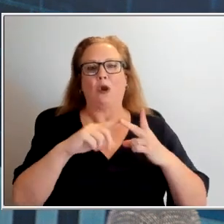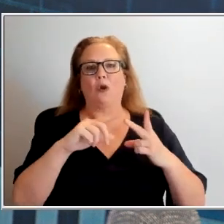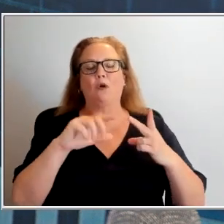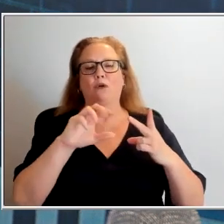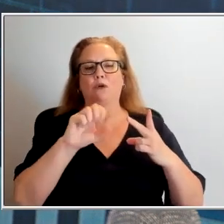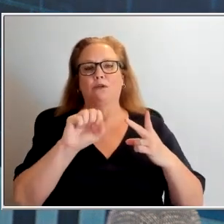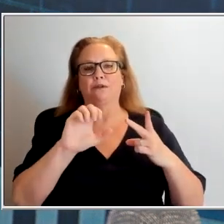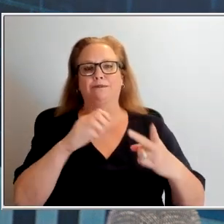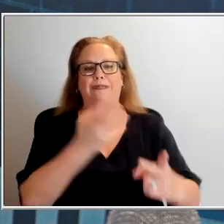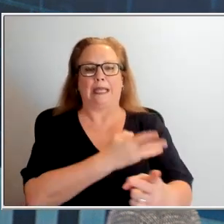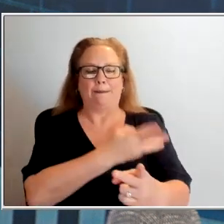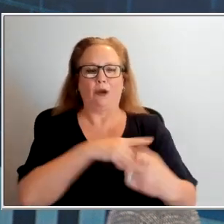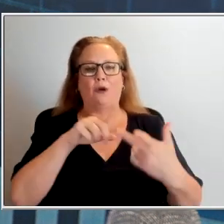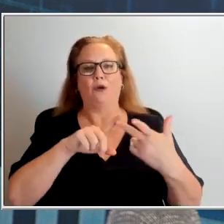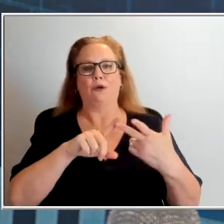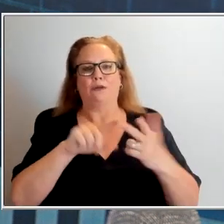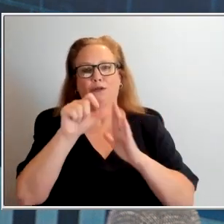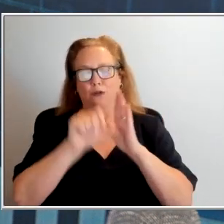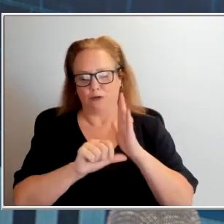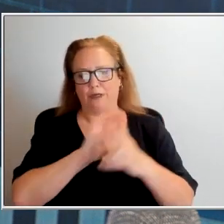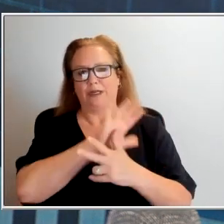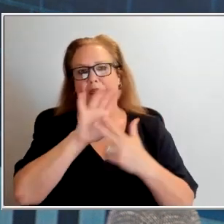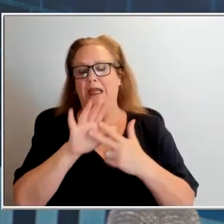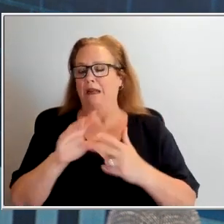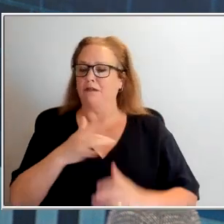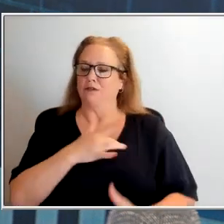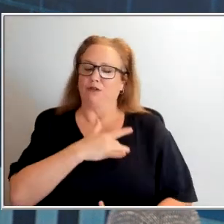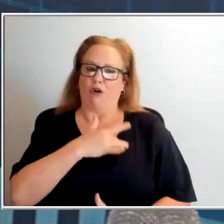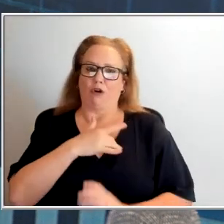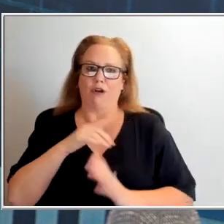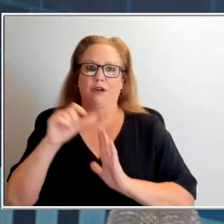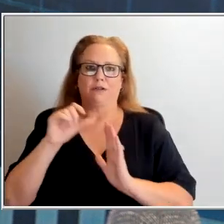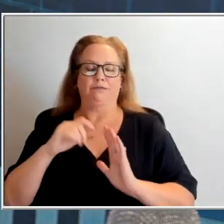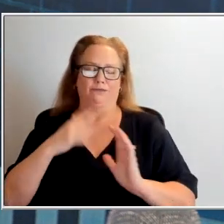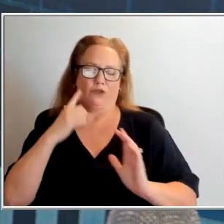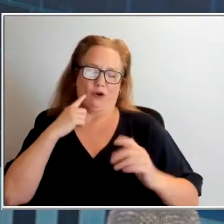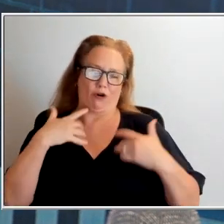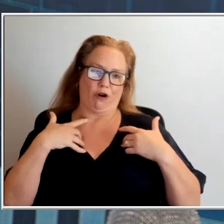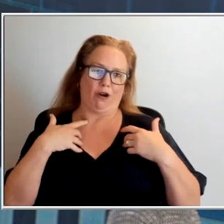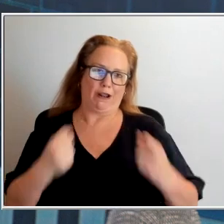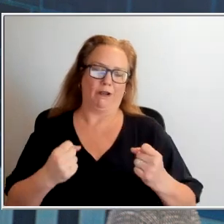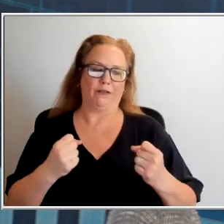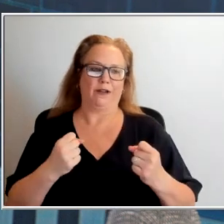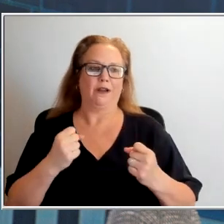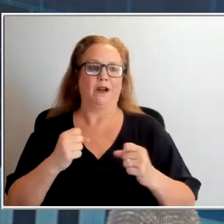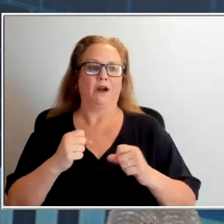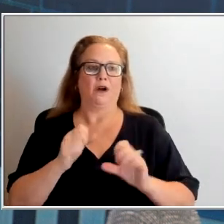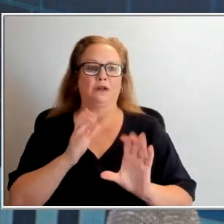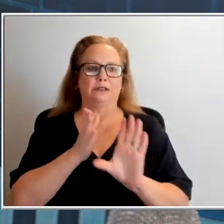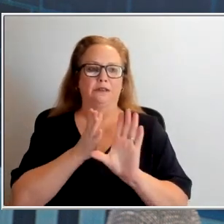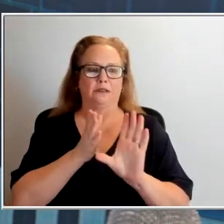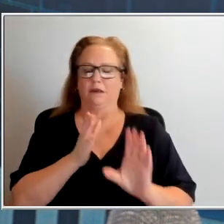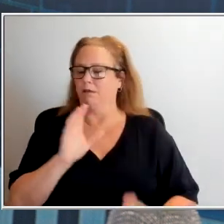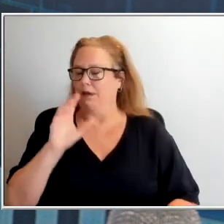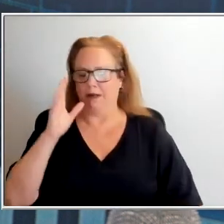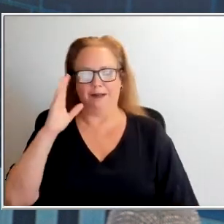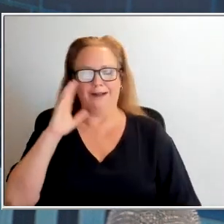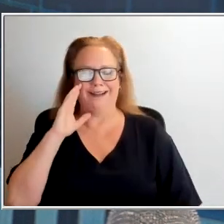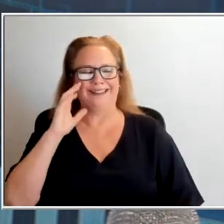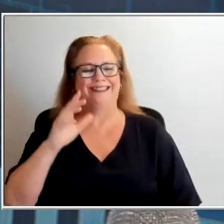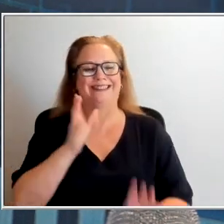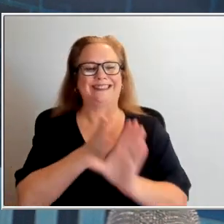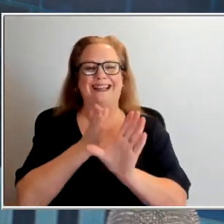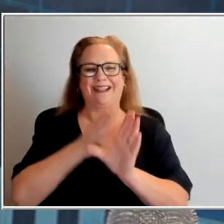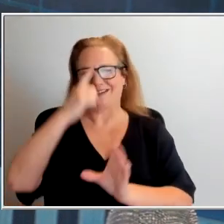to mention other specialists like cardio-oncologists for your heart health or oncocytologists for mental